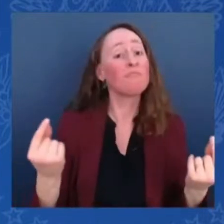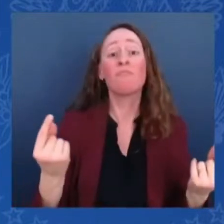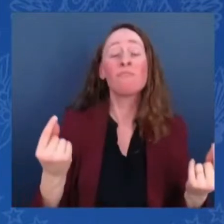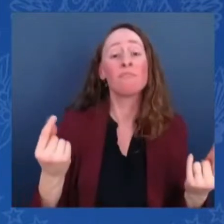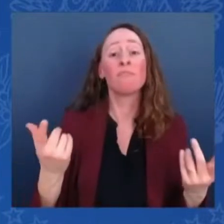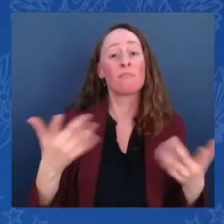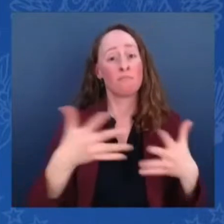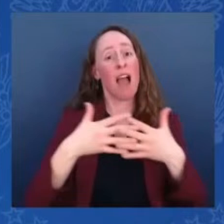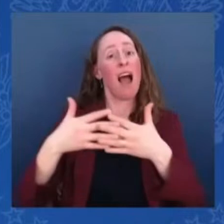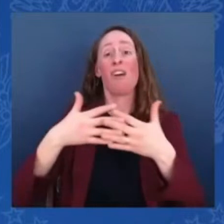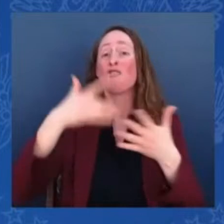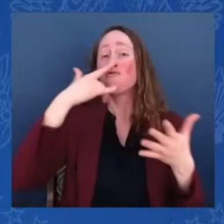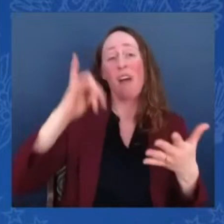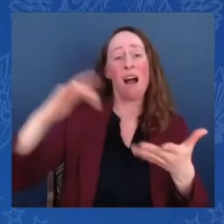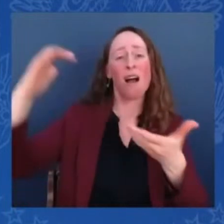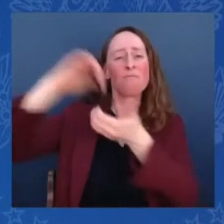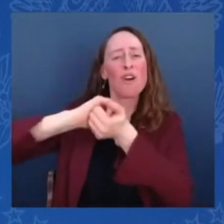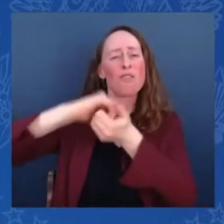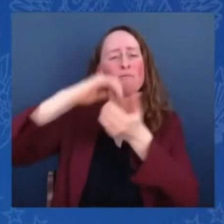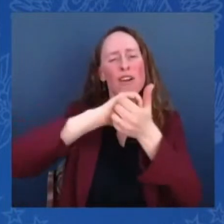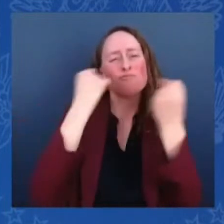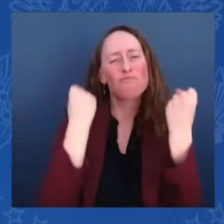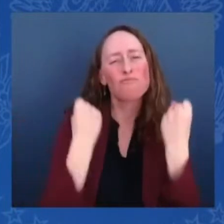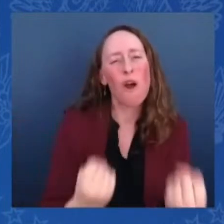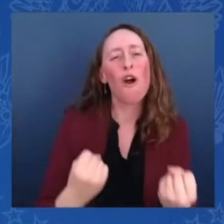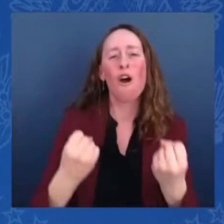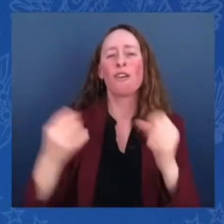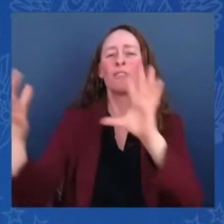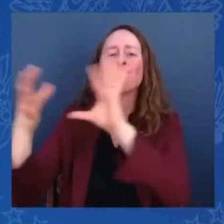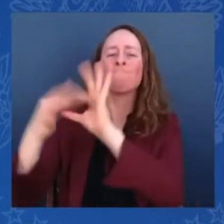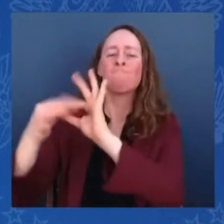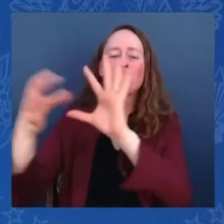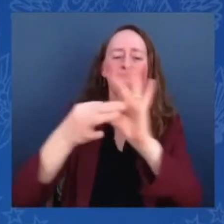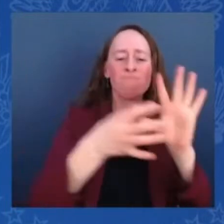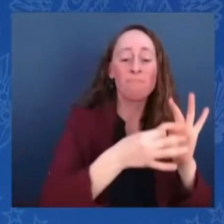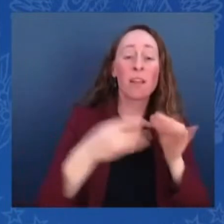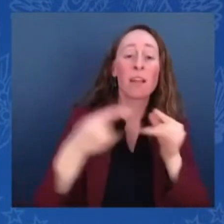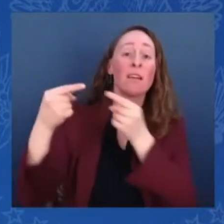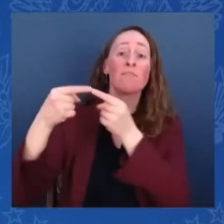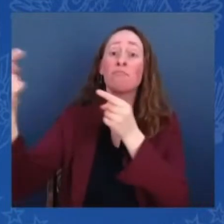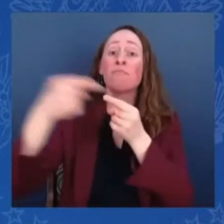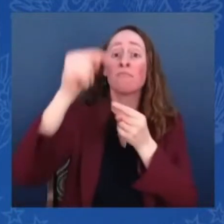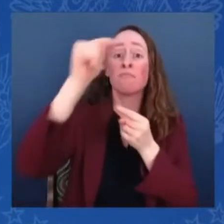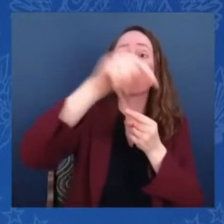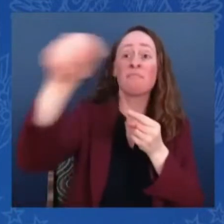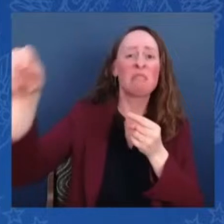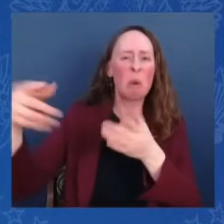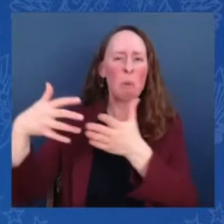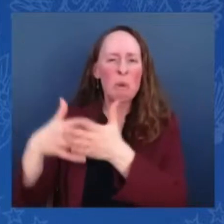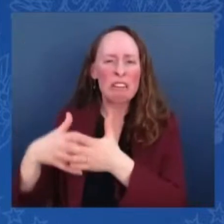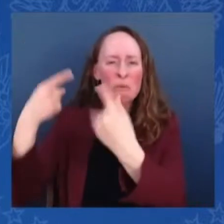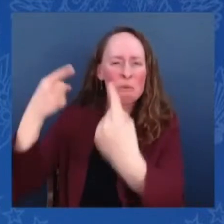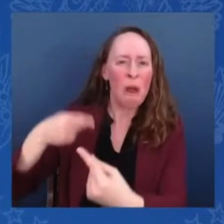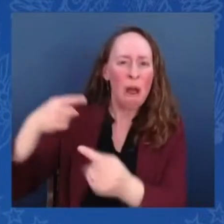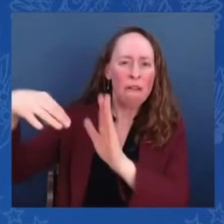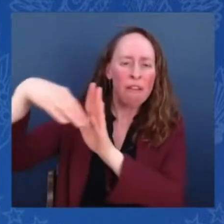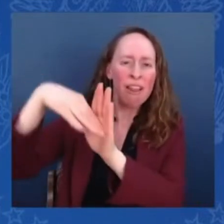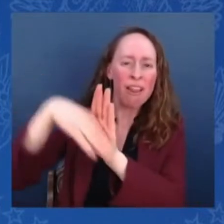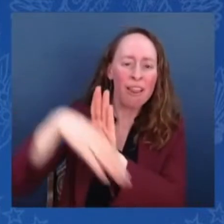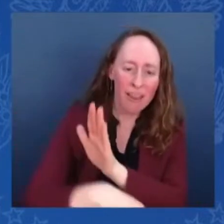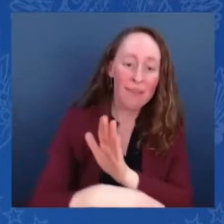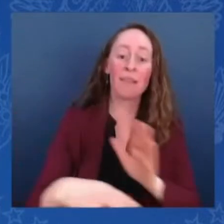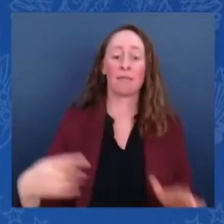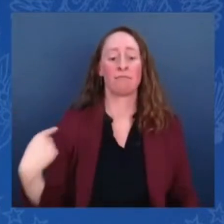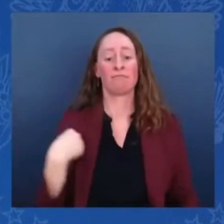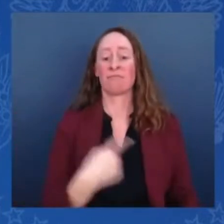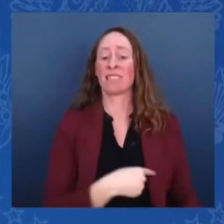alliances, whose adversaries are weaker and under pressure. And America, that once again is leading,